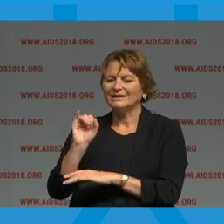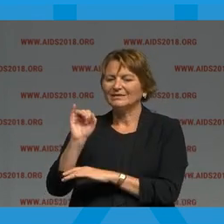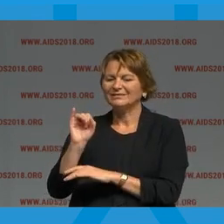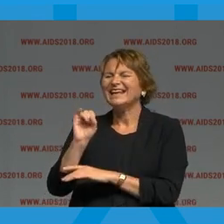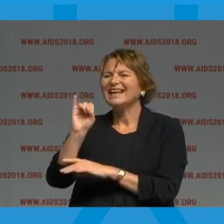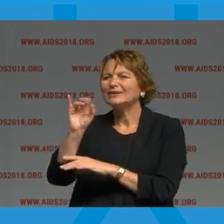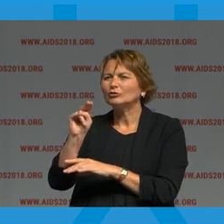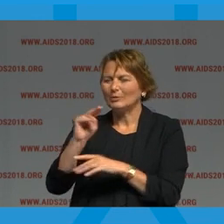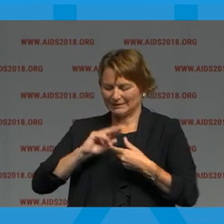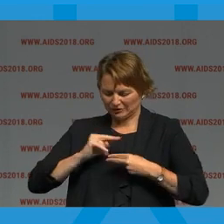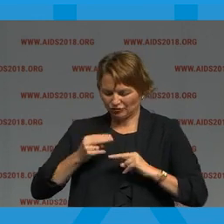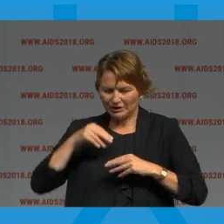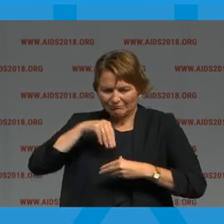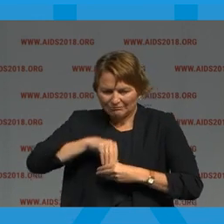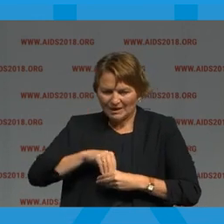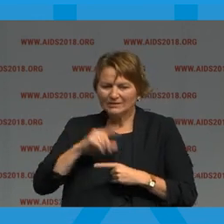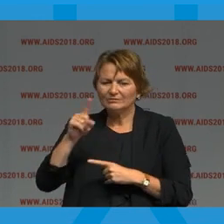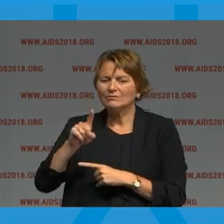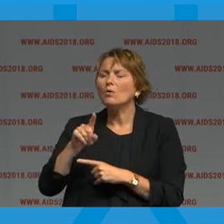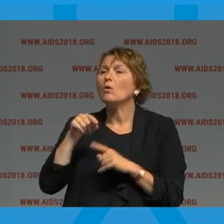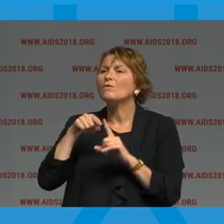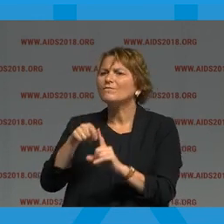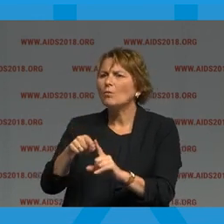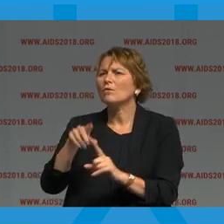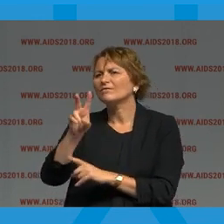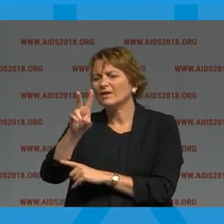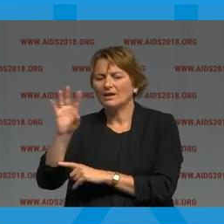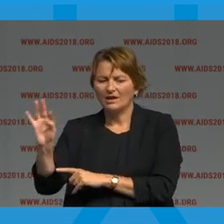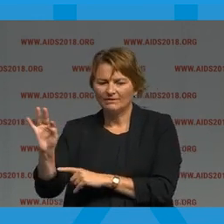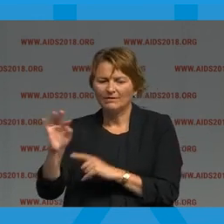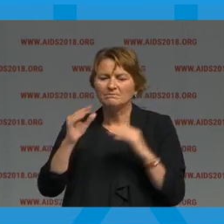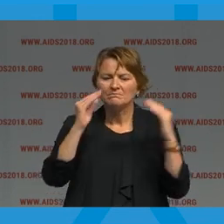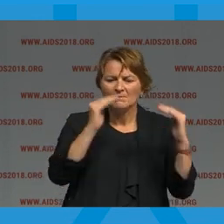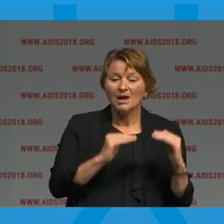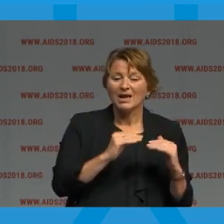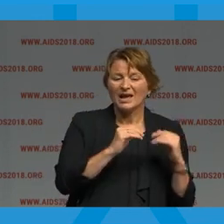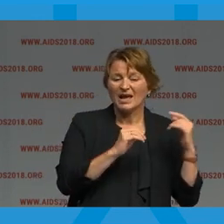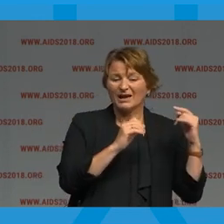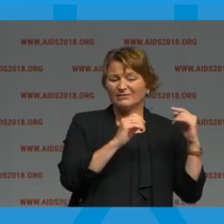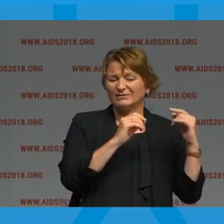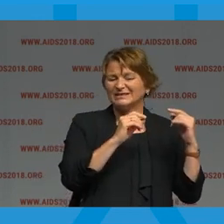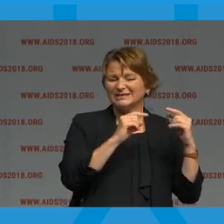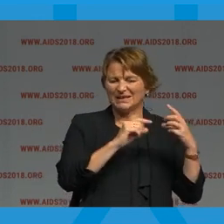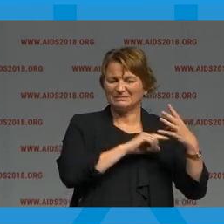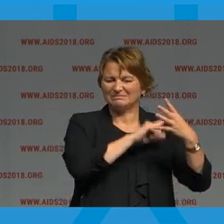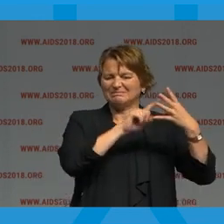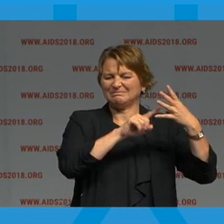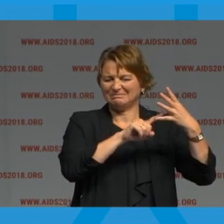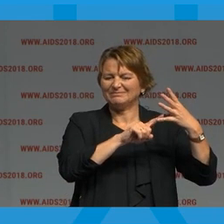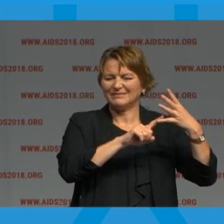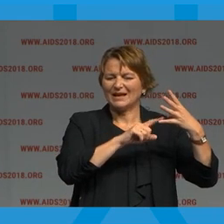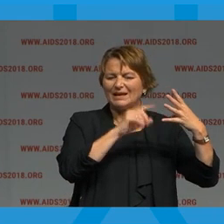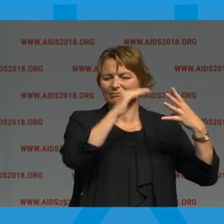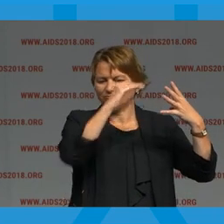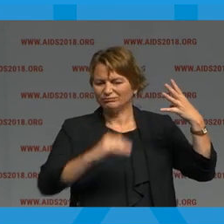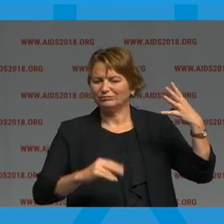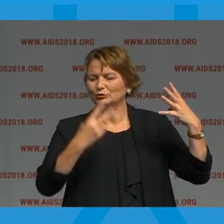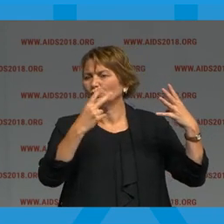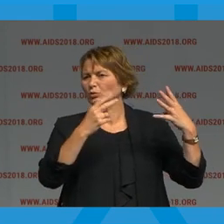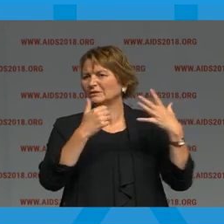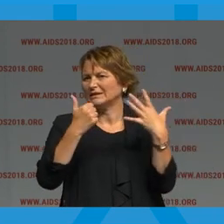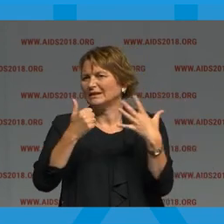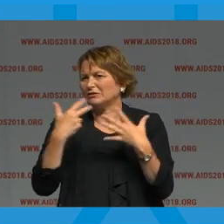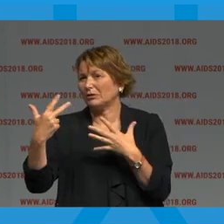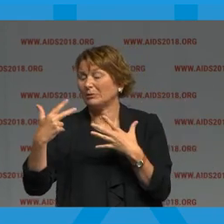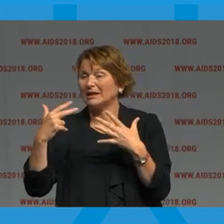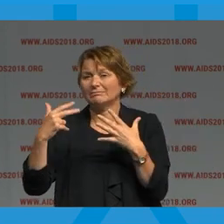failure. Resistant mutations go from the 92 to the 263, among others, and this is really very